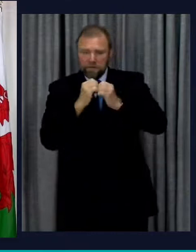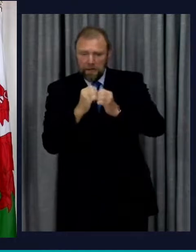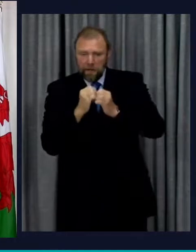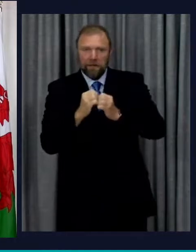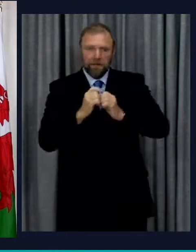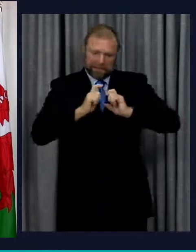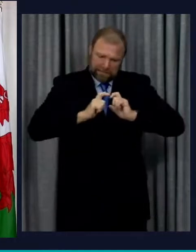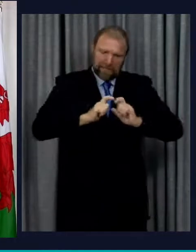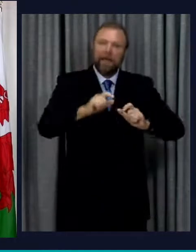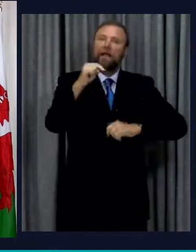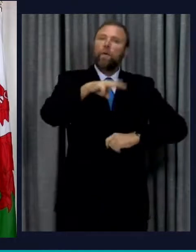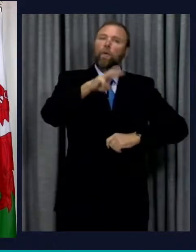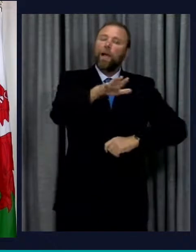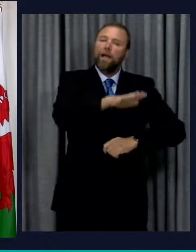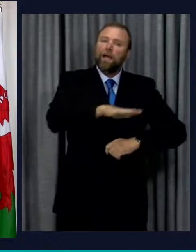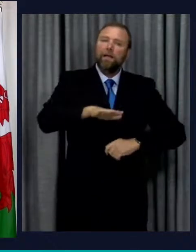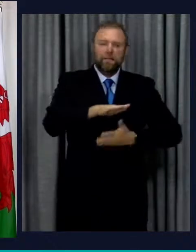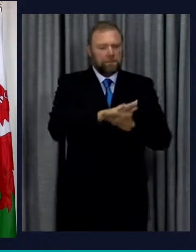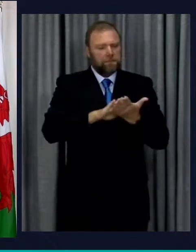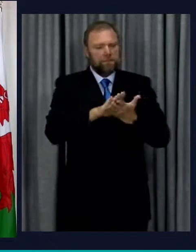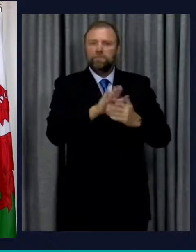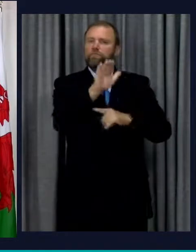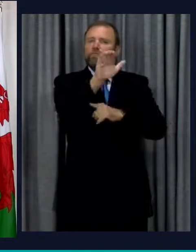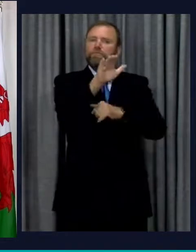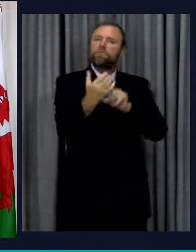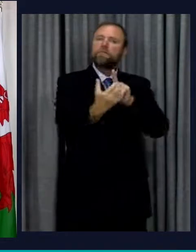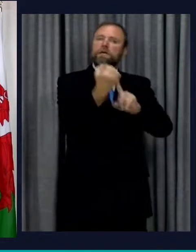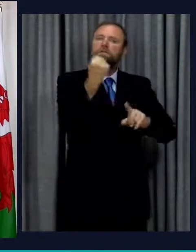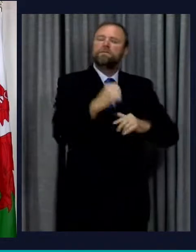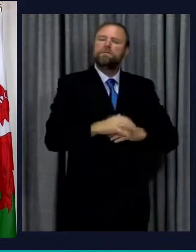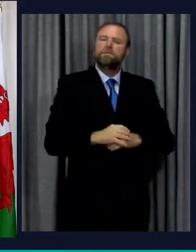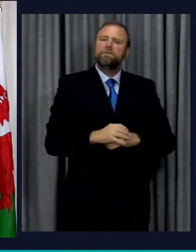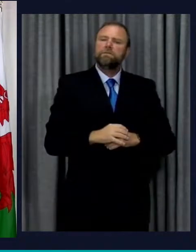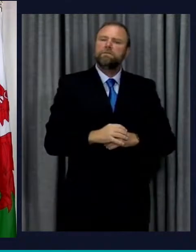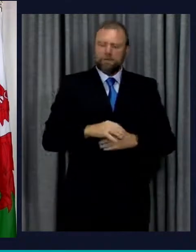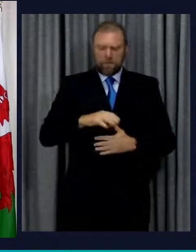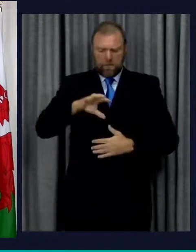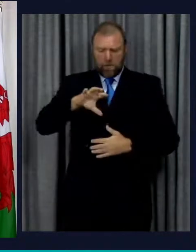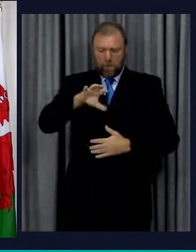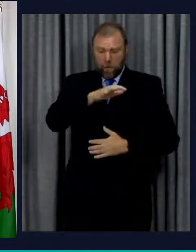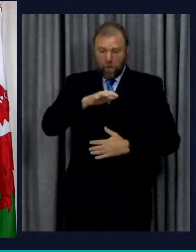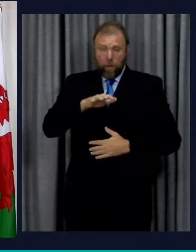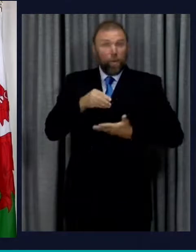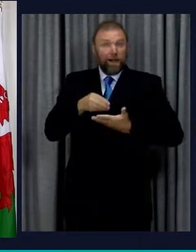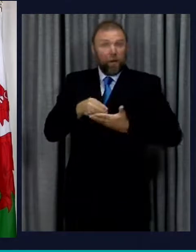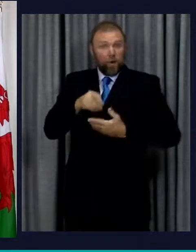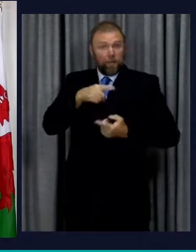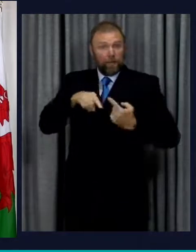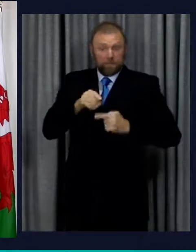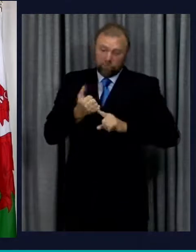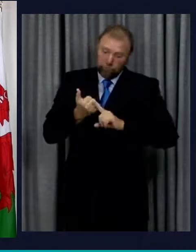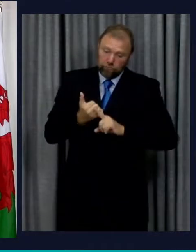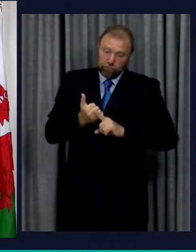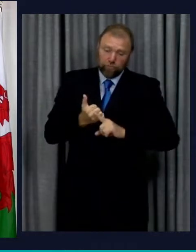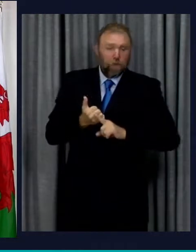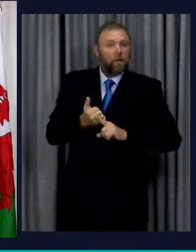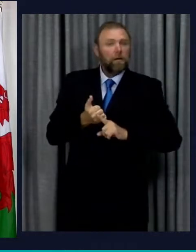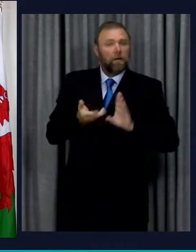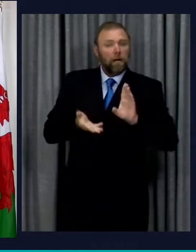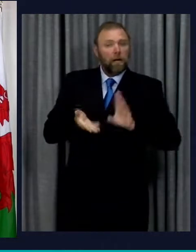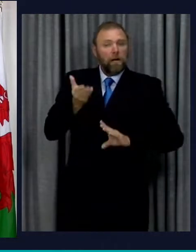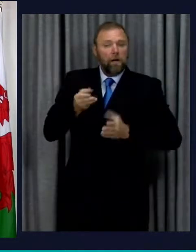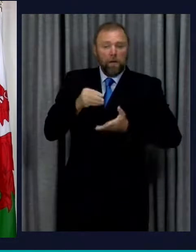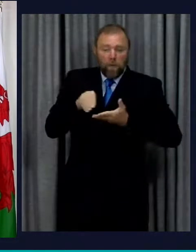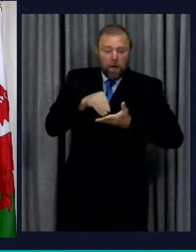success. Supporting stronger local economies with better paid work is essential to the job of tackling